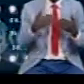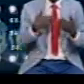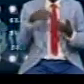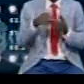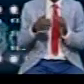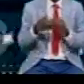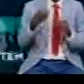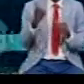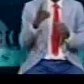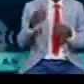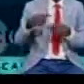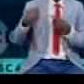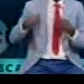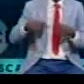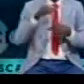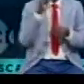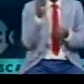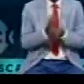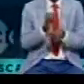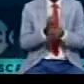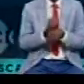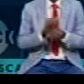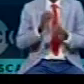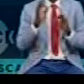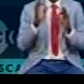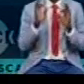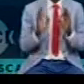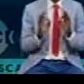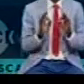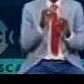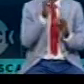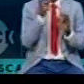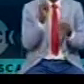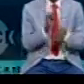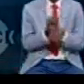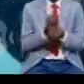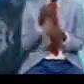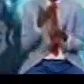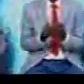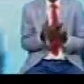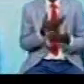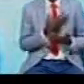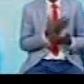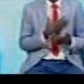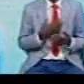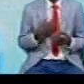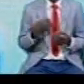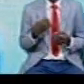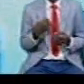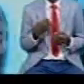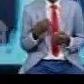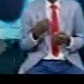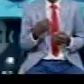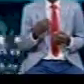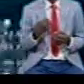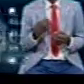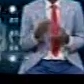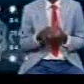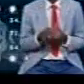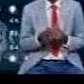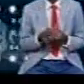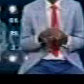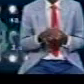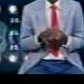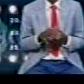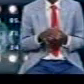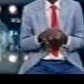function efficiently. And over time, we find out that their legs can be swelling. And not even the legs alone, all